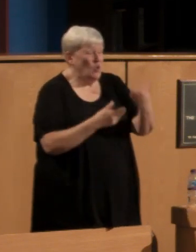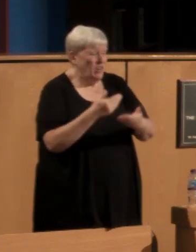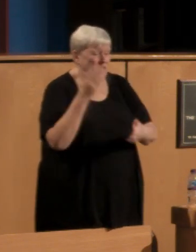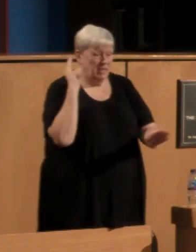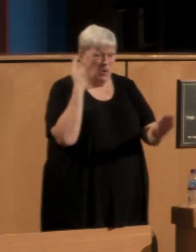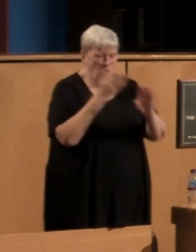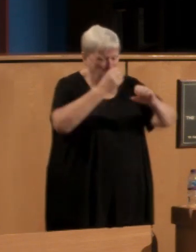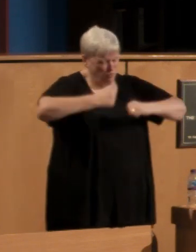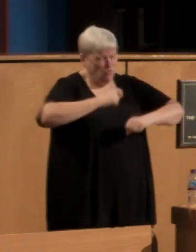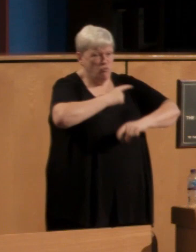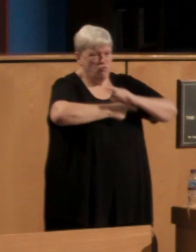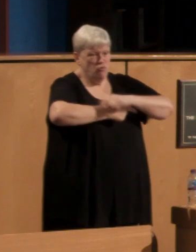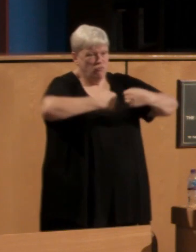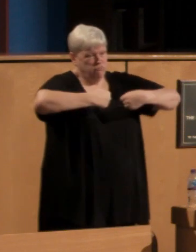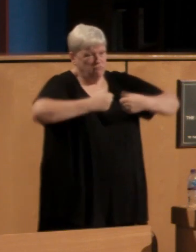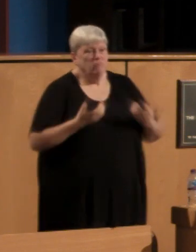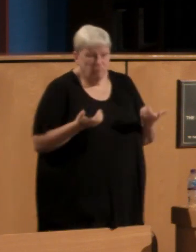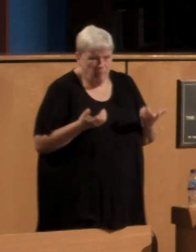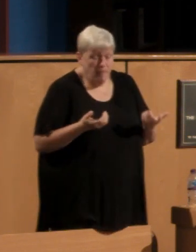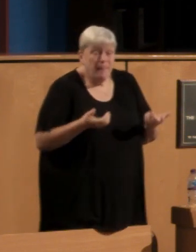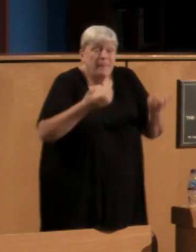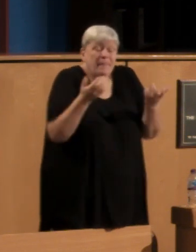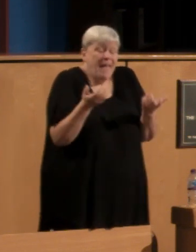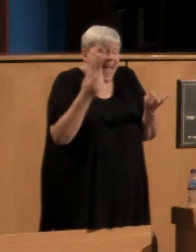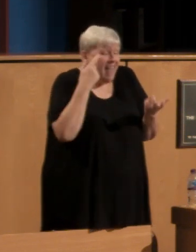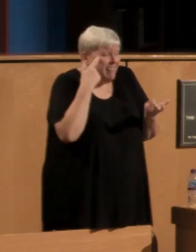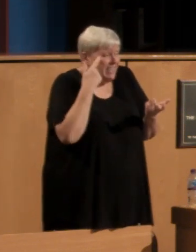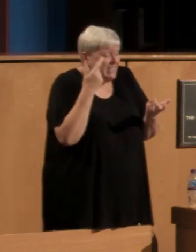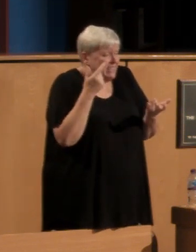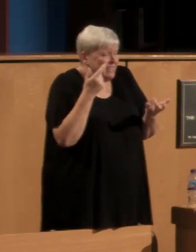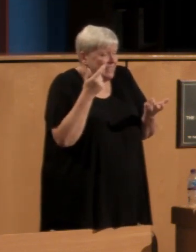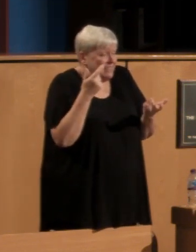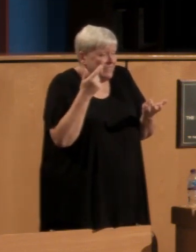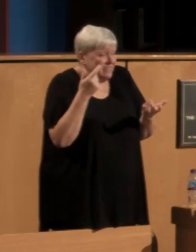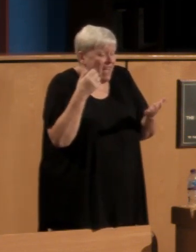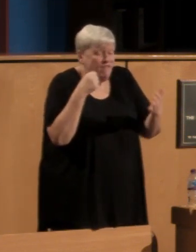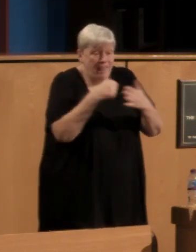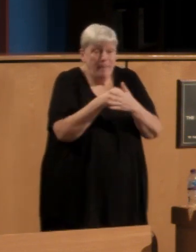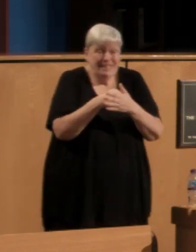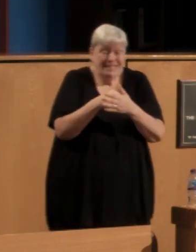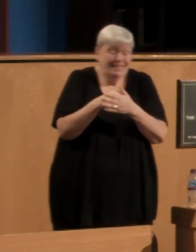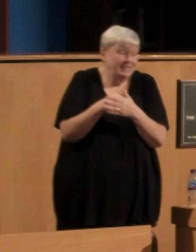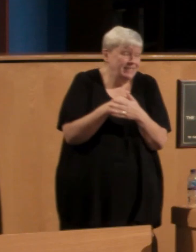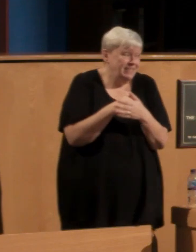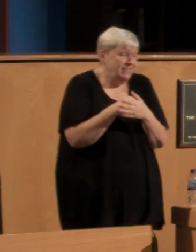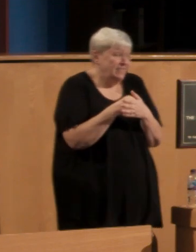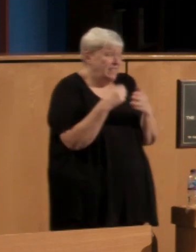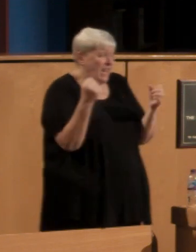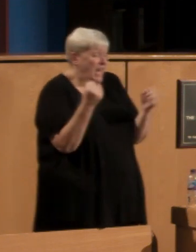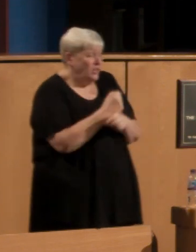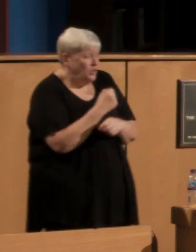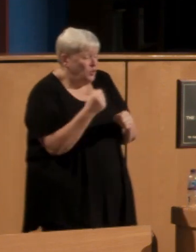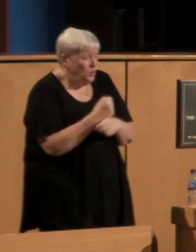white man stuff. So I think there's a limited amount you can do in terms